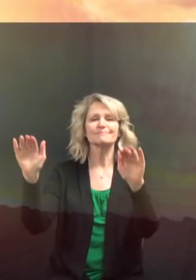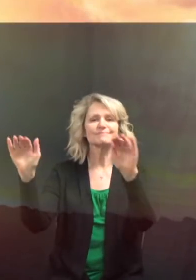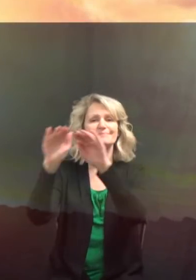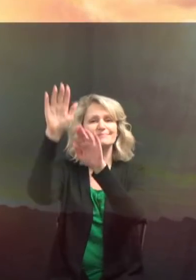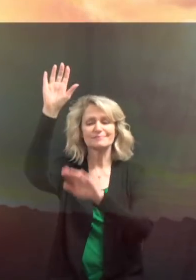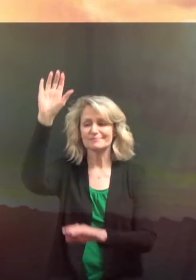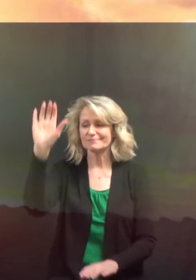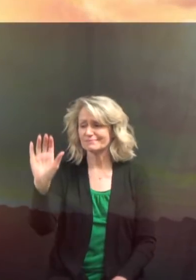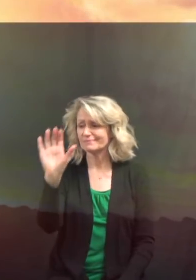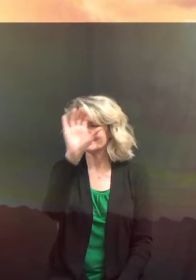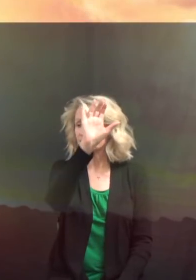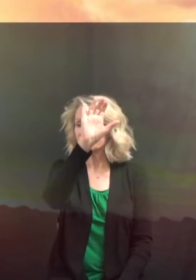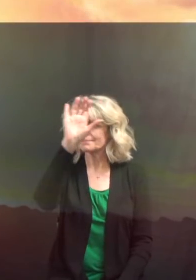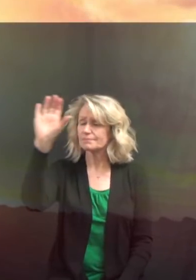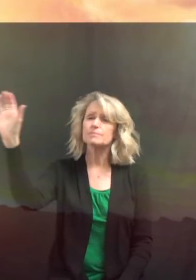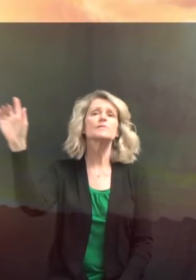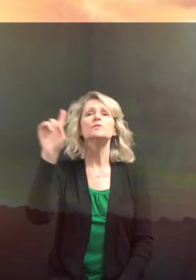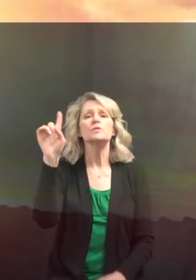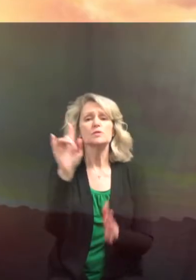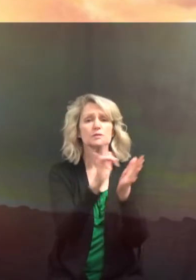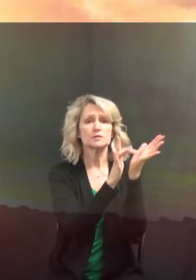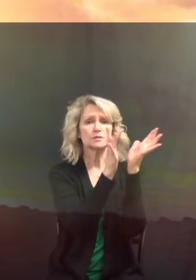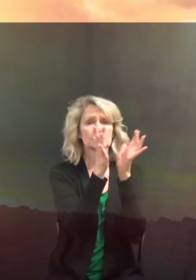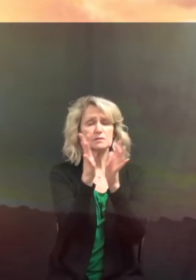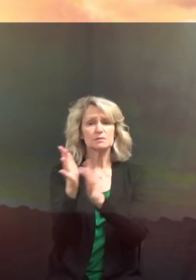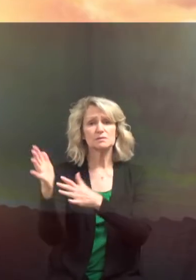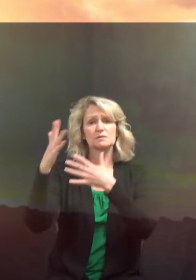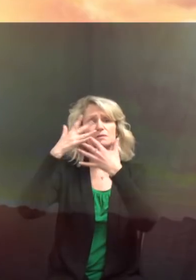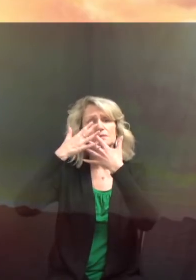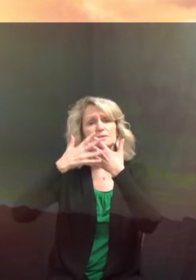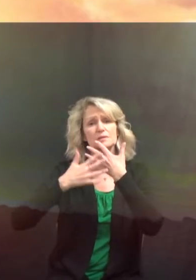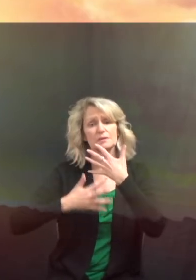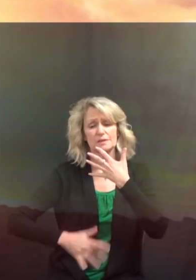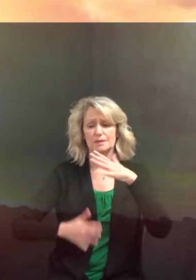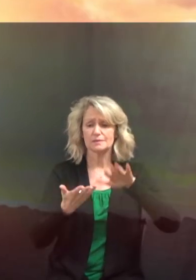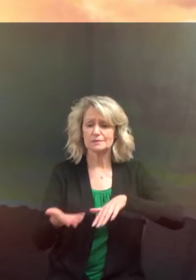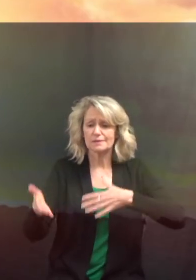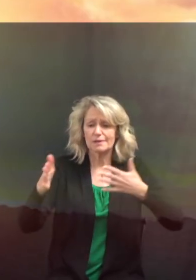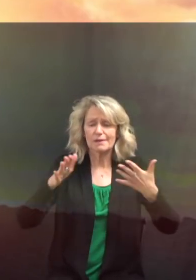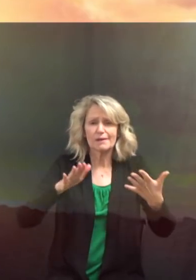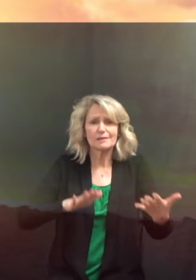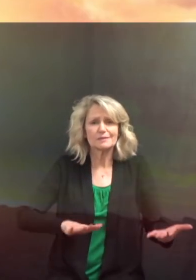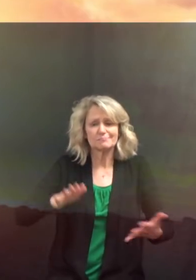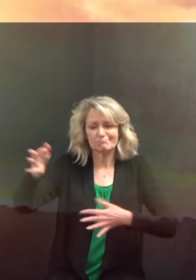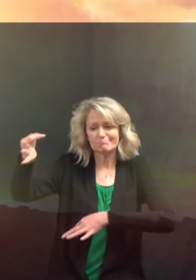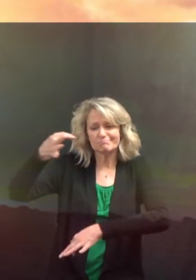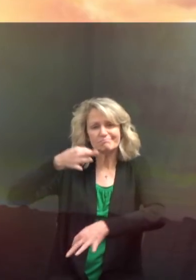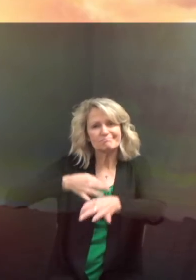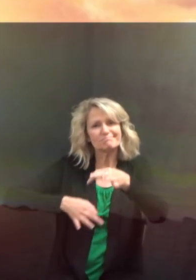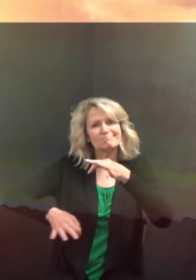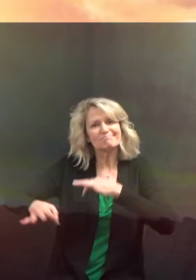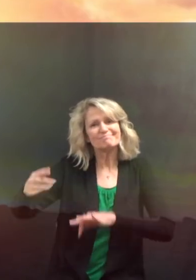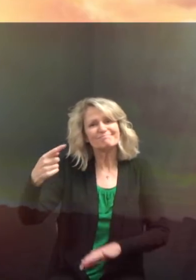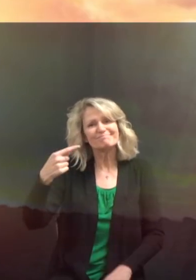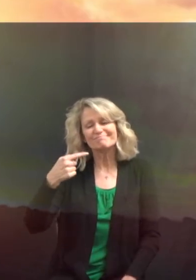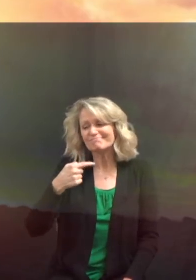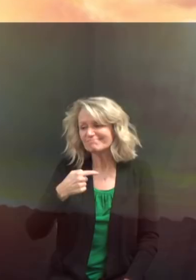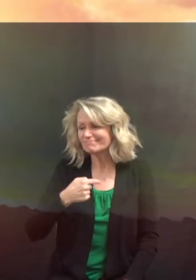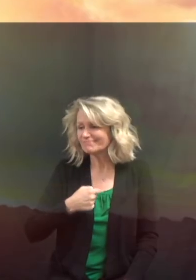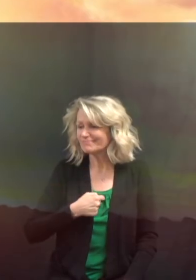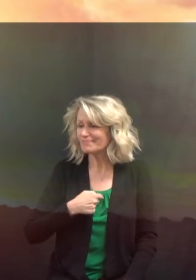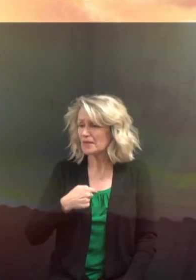To Calvary, where Jesus bled and died for